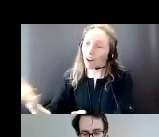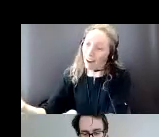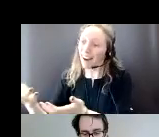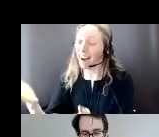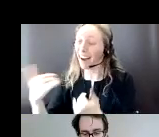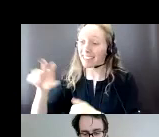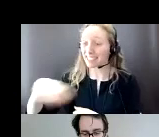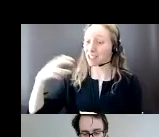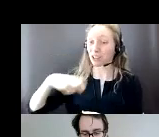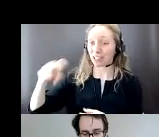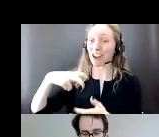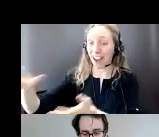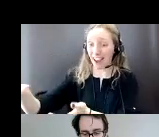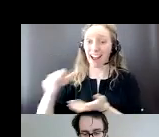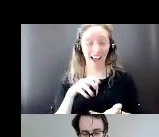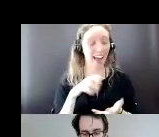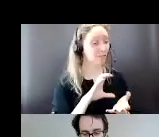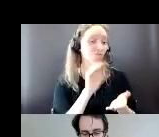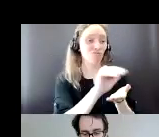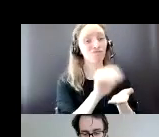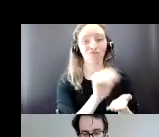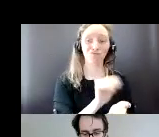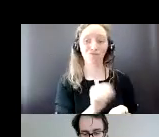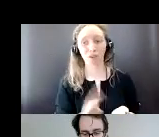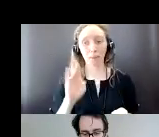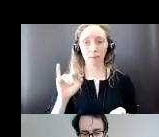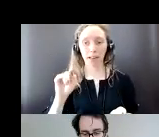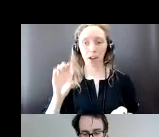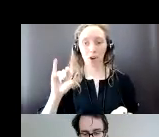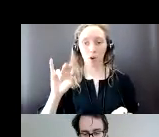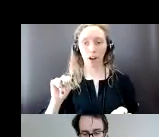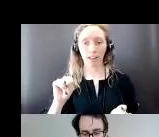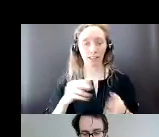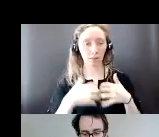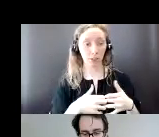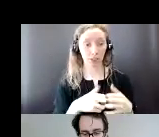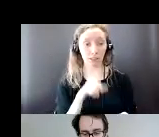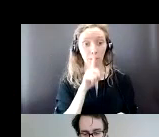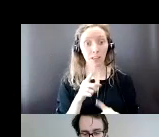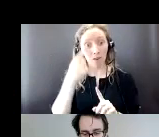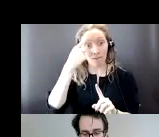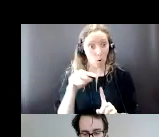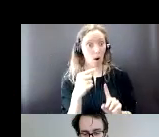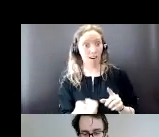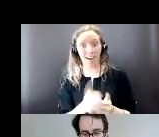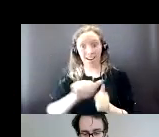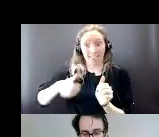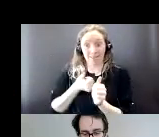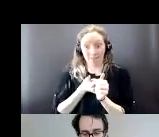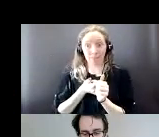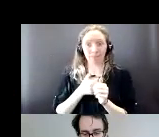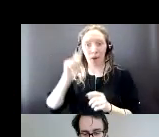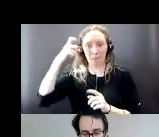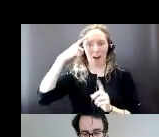them into a Bitcoin machine, they don't realize that they're actually money laundering for the scammers. So the scammer might